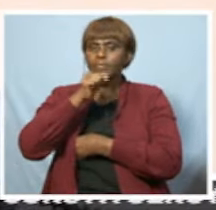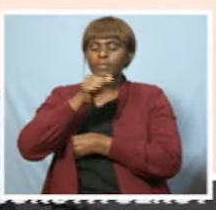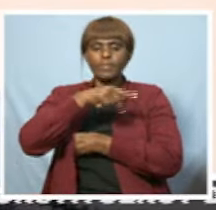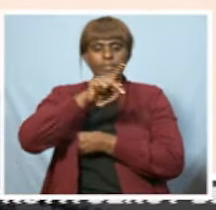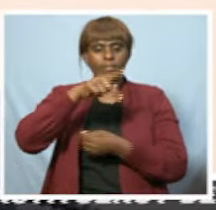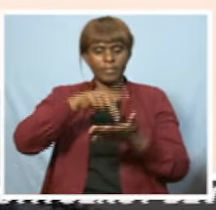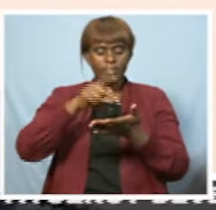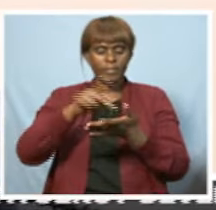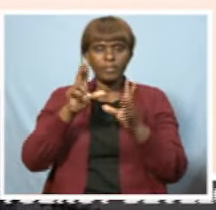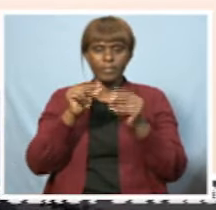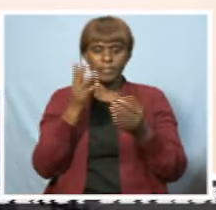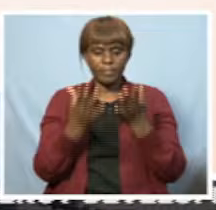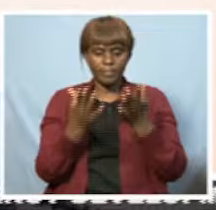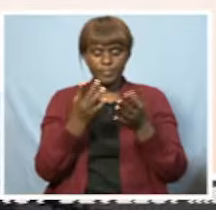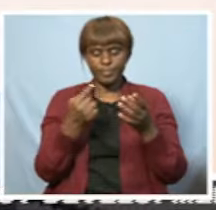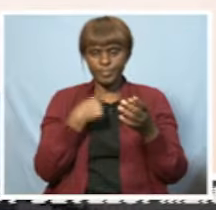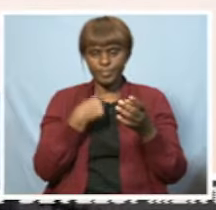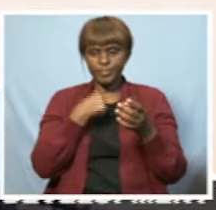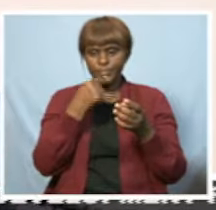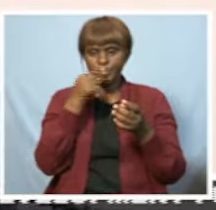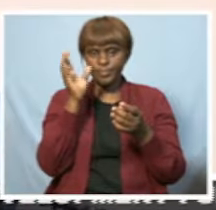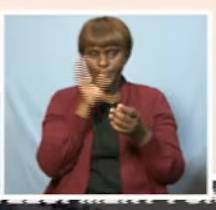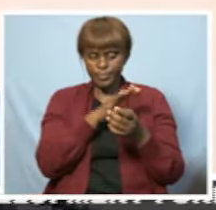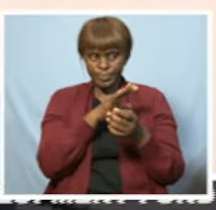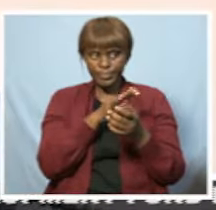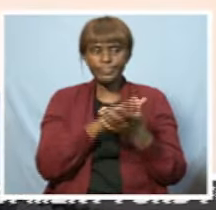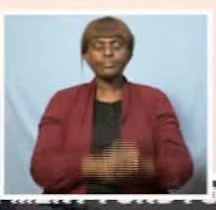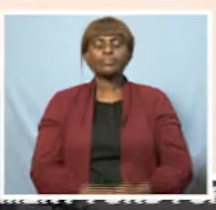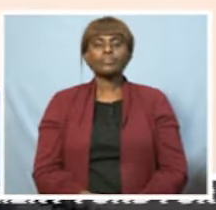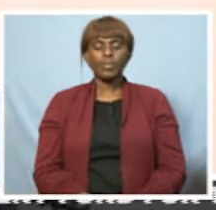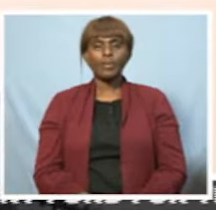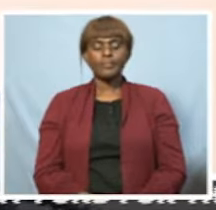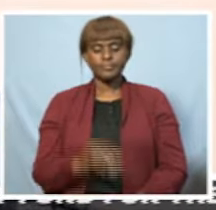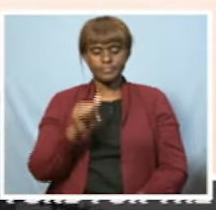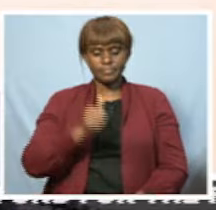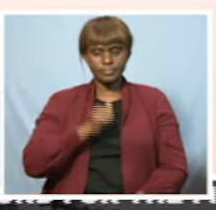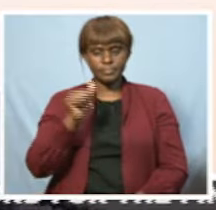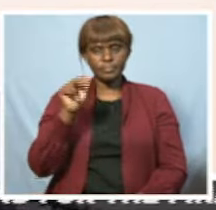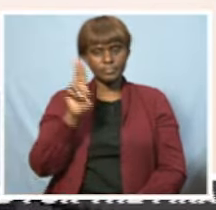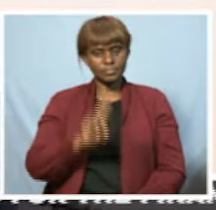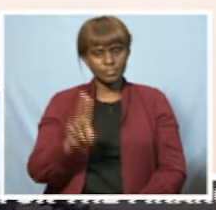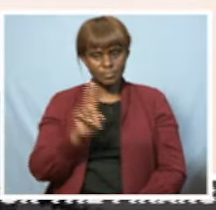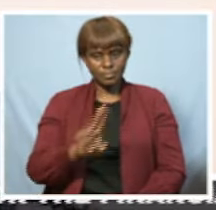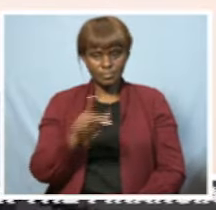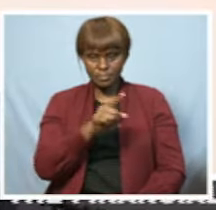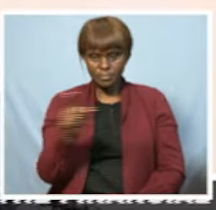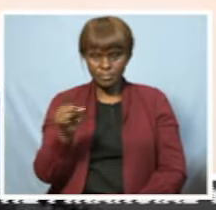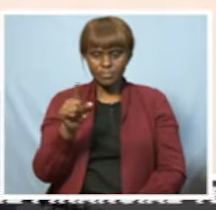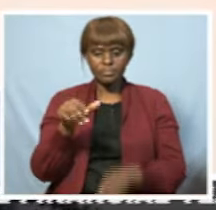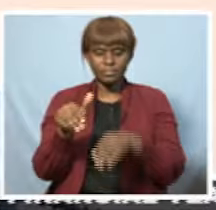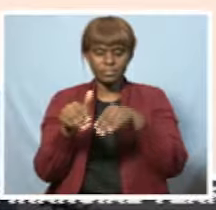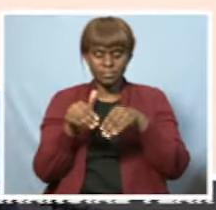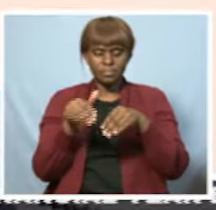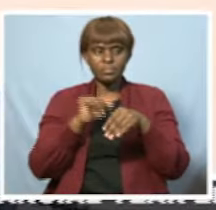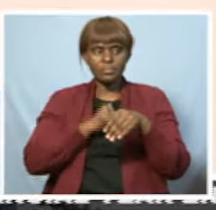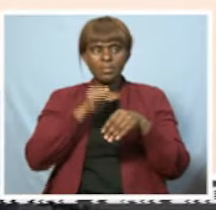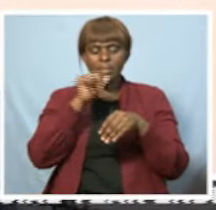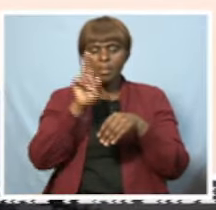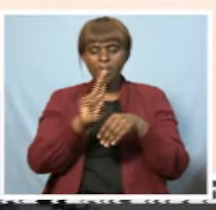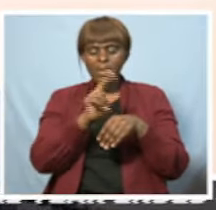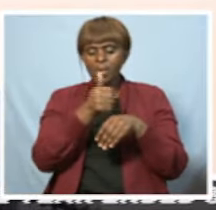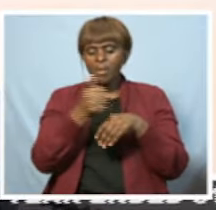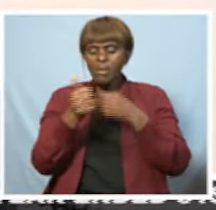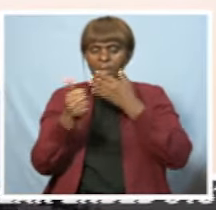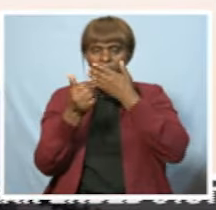bores. Maybe when I said we have been spending, perhaps I can withdraw that statement. We are not spending as